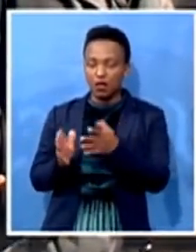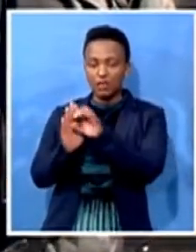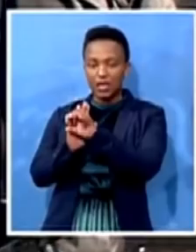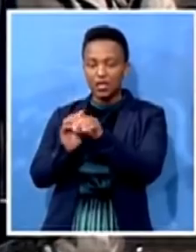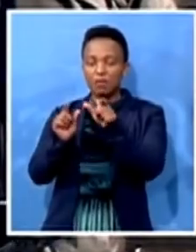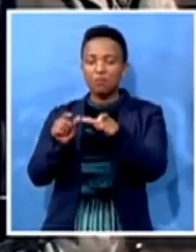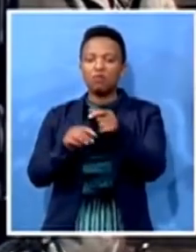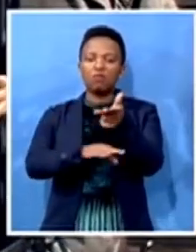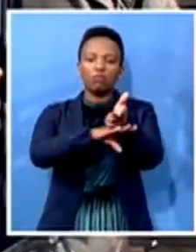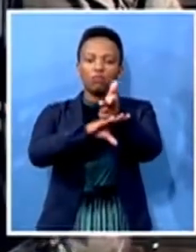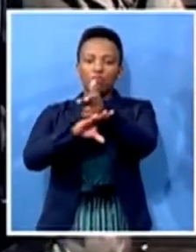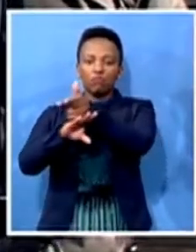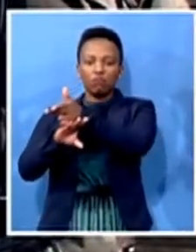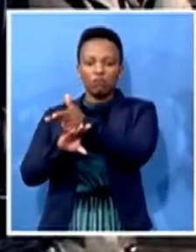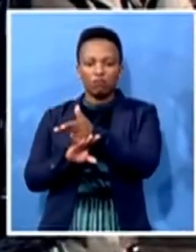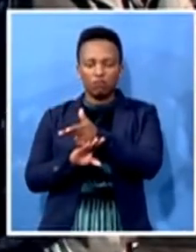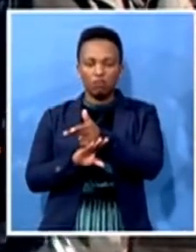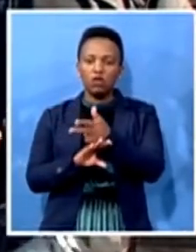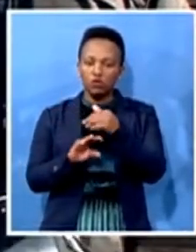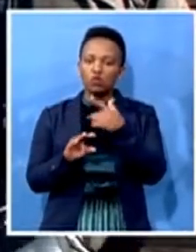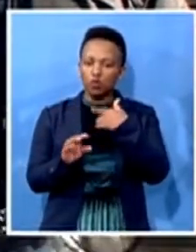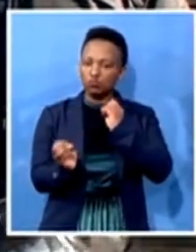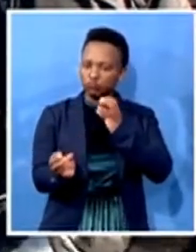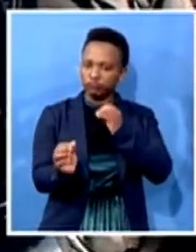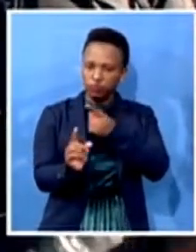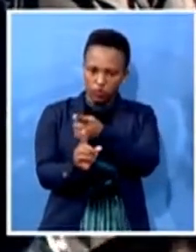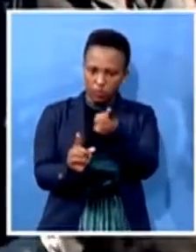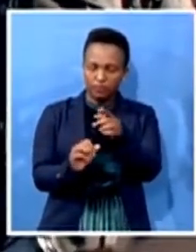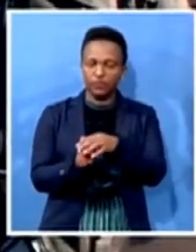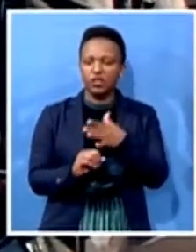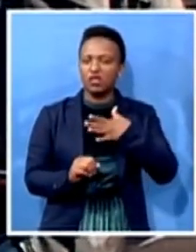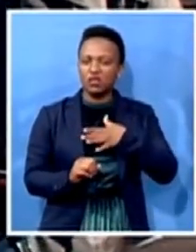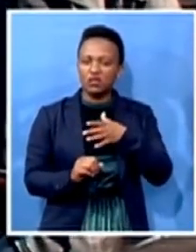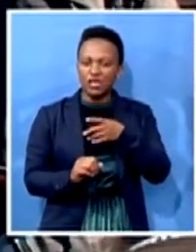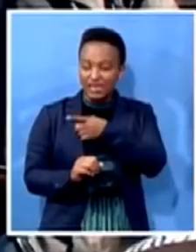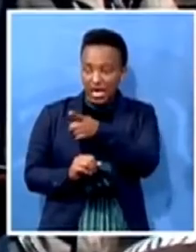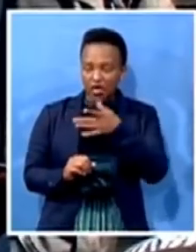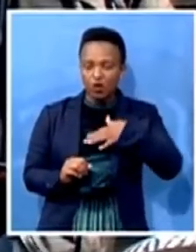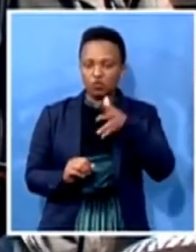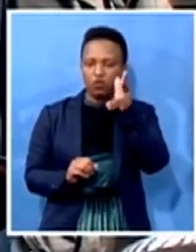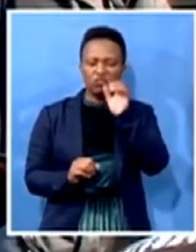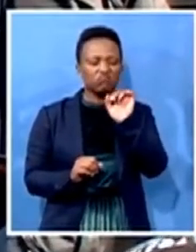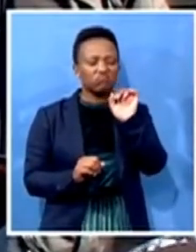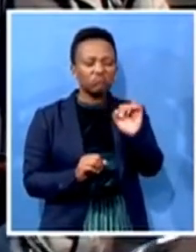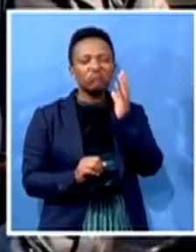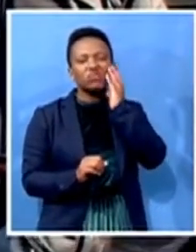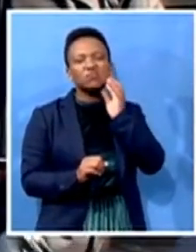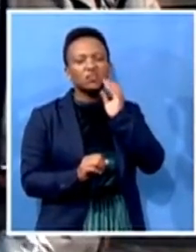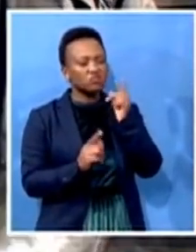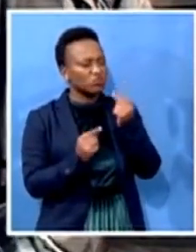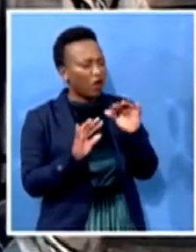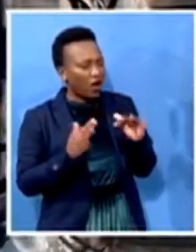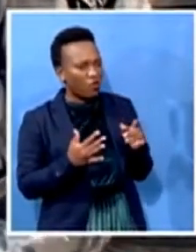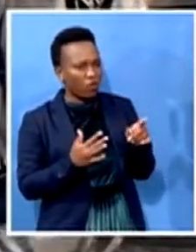talk to. Yes. They just want to hear your story. How are you doing? And since you arrived here and so forth, who are